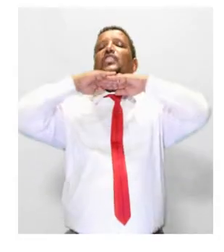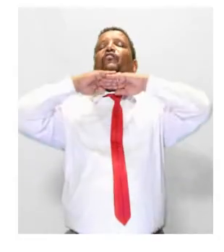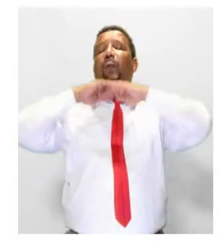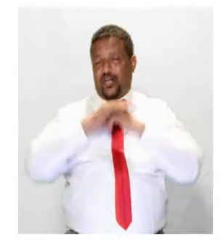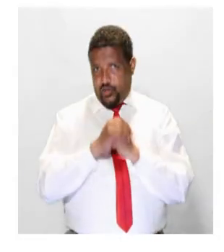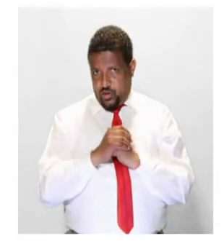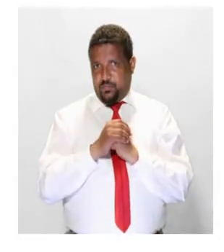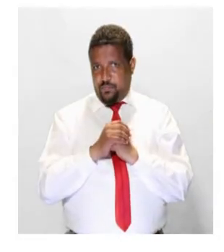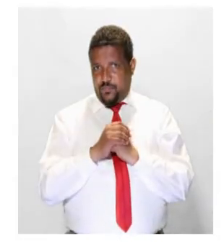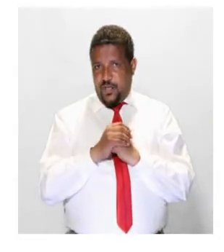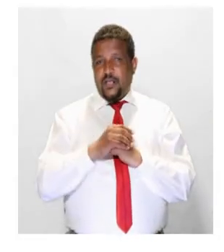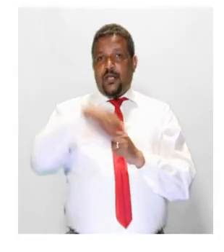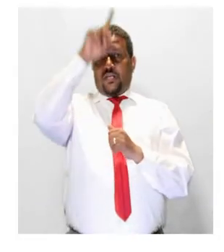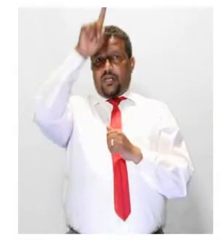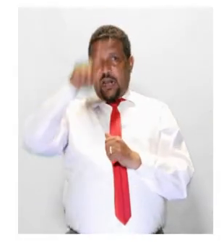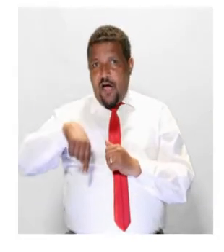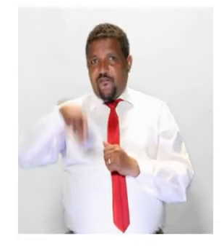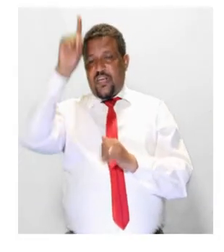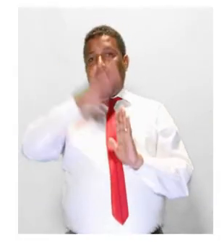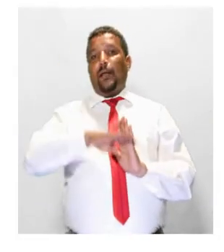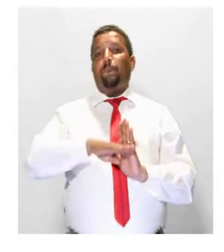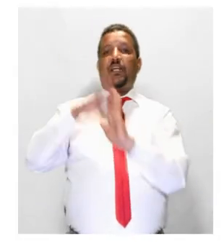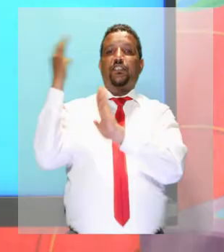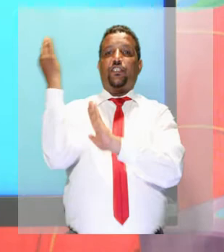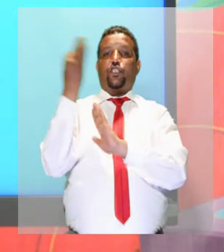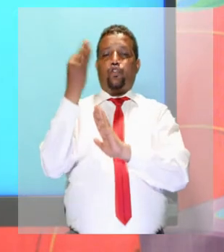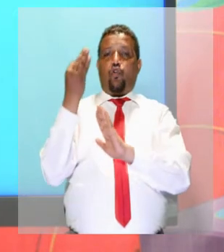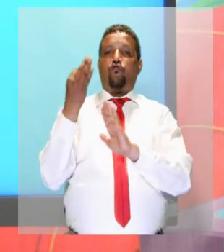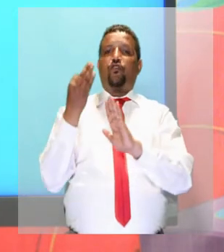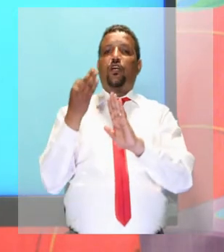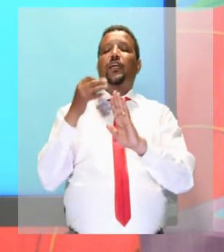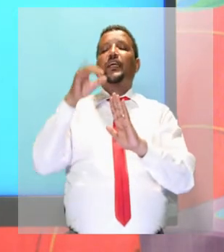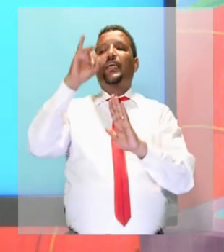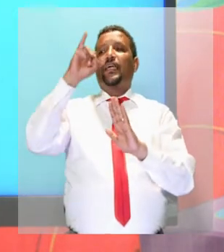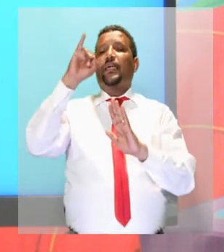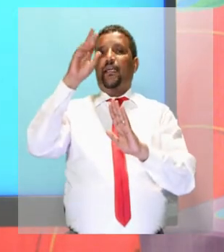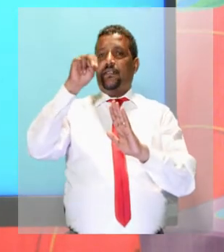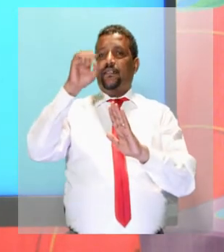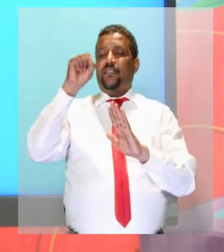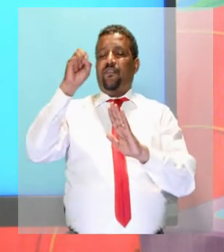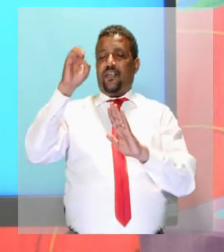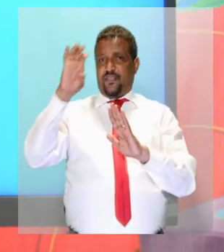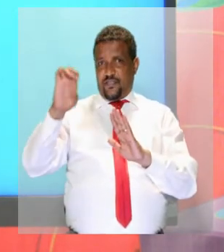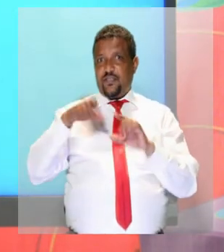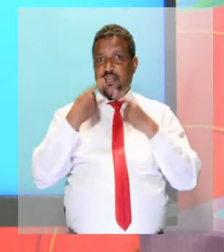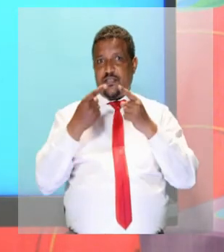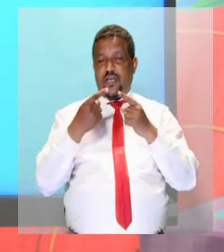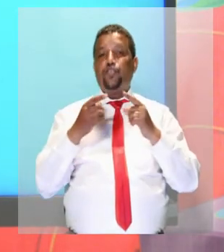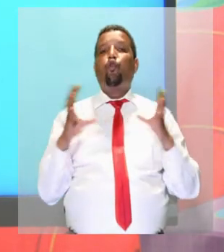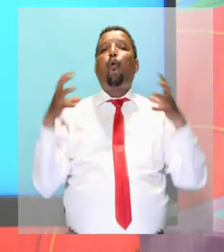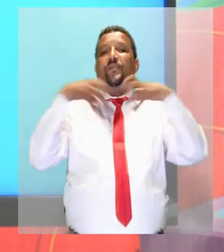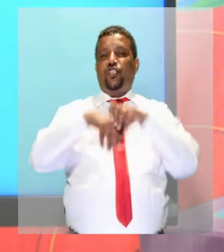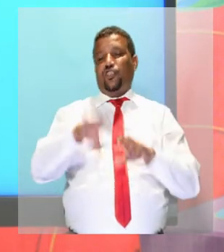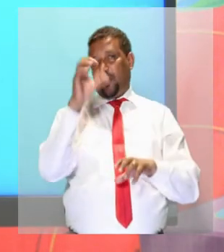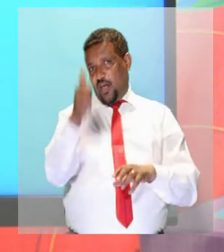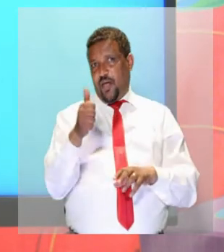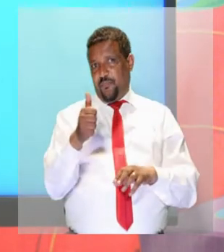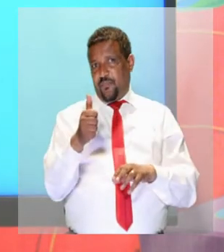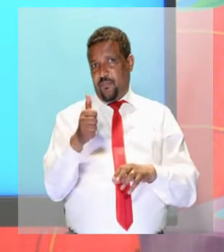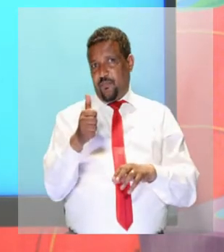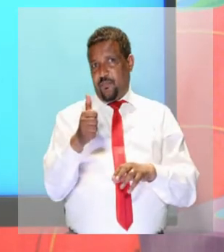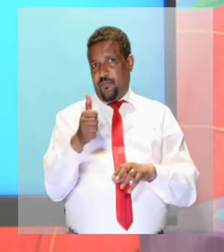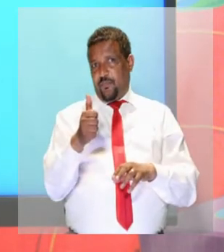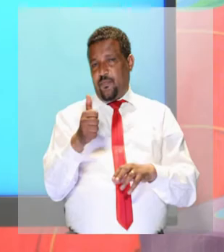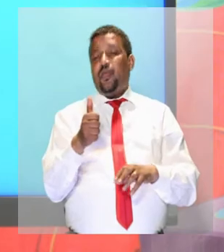So this is the graphical presentation of the indifference states. At combination A, the satisfaction that the consumer